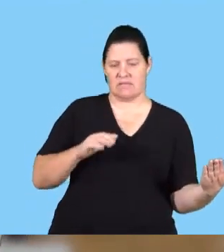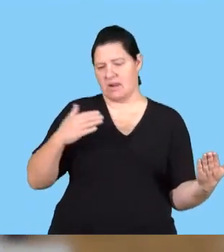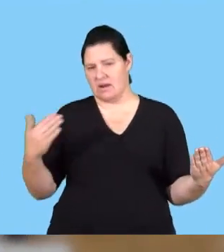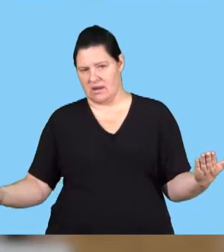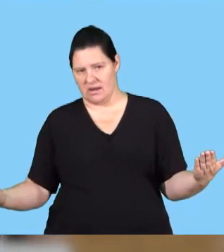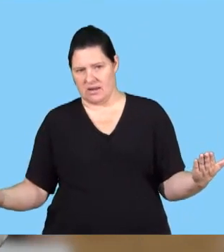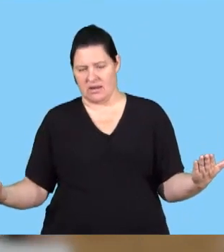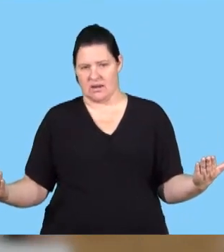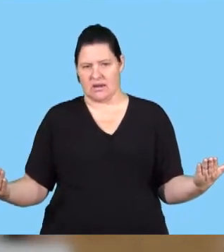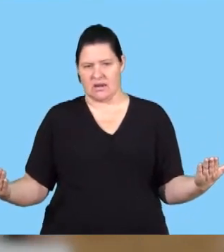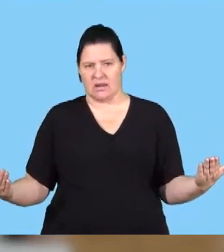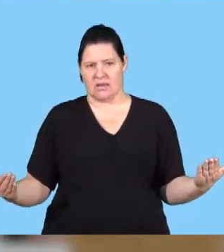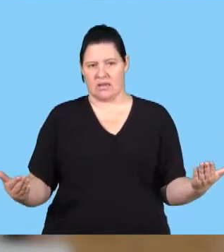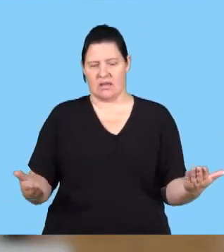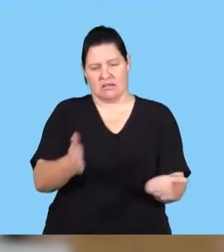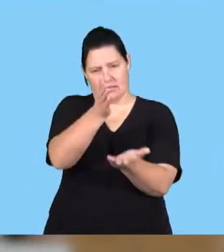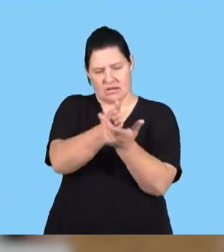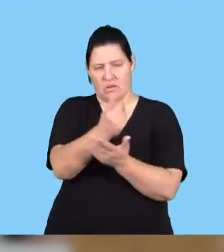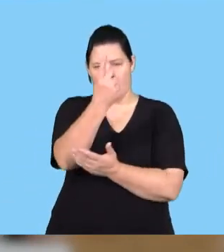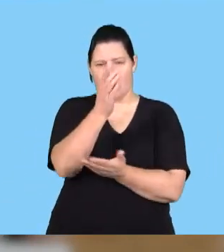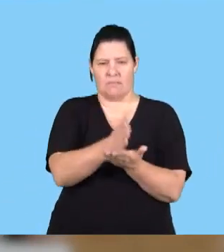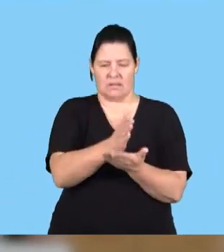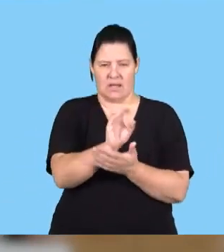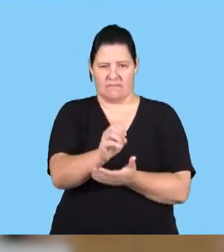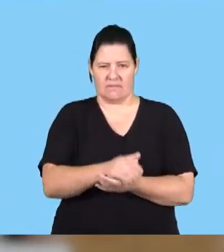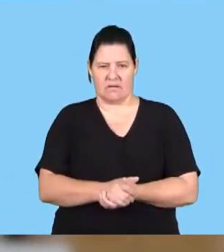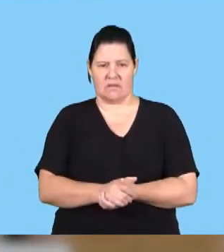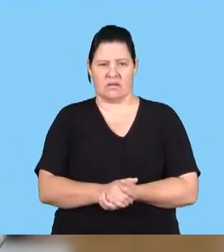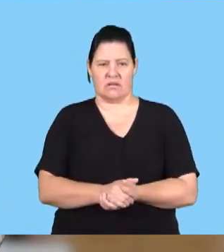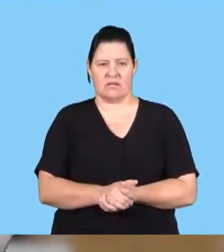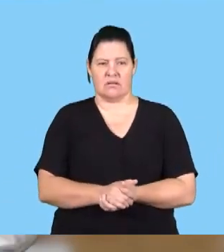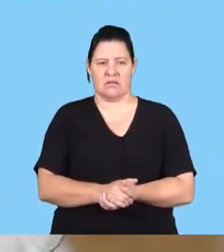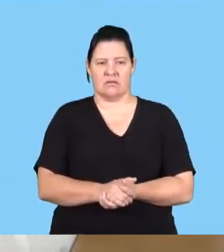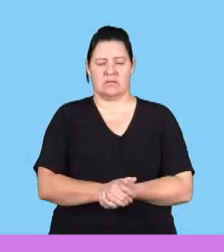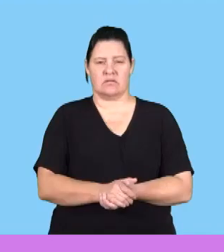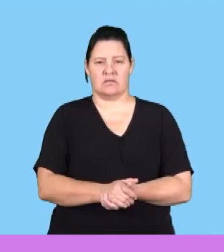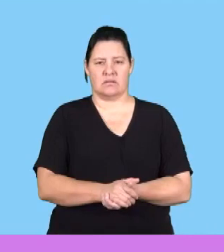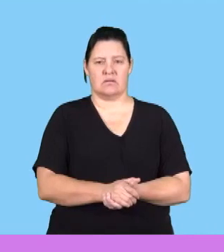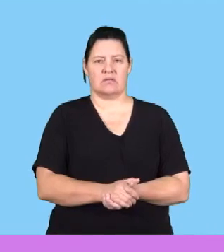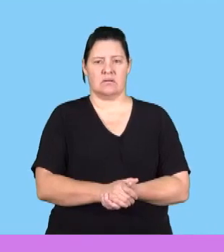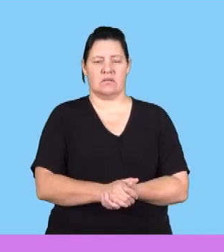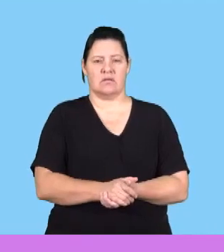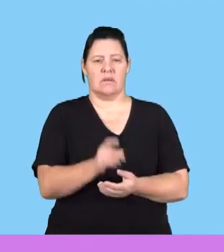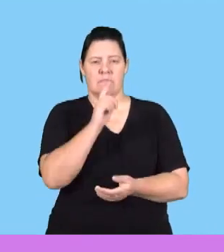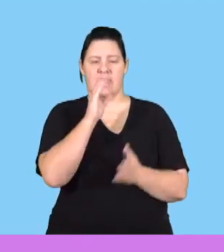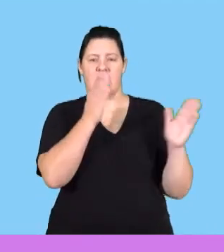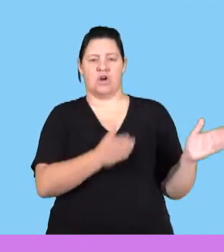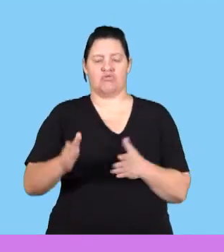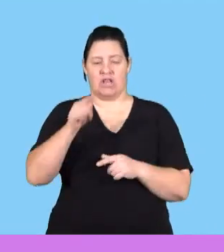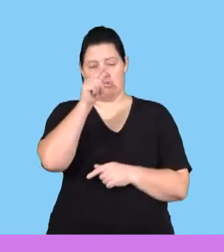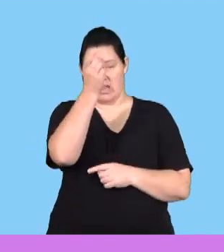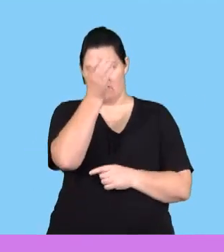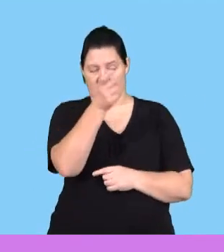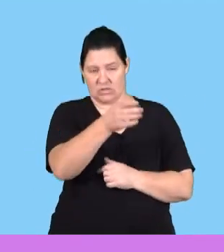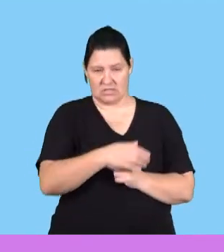left and 7 numbers on our right-hand side, and we're going to have exactly 1 number in the middle. So, therefore, I'm going to look, and I'm going to work with